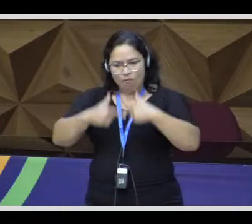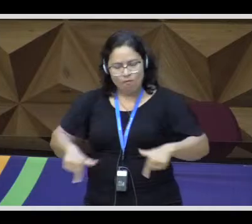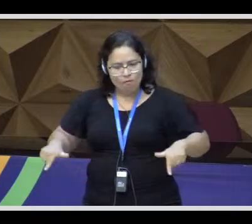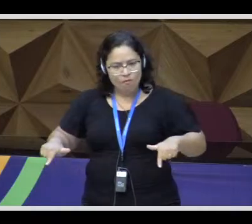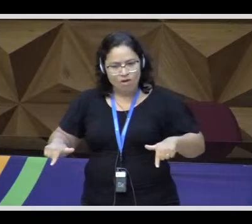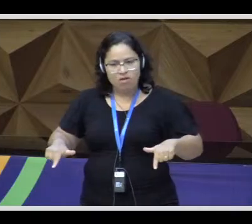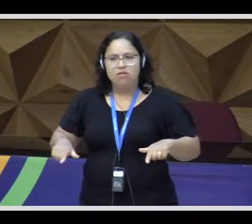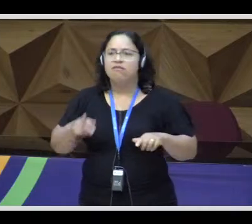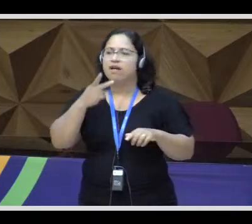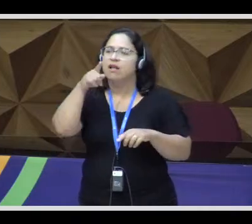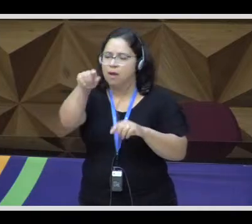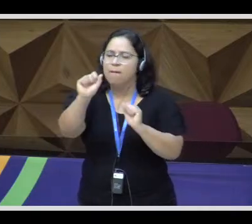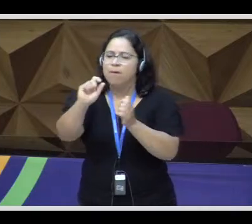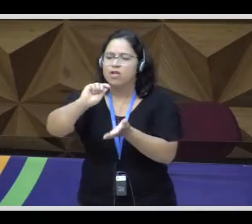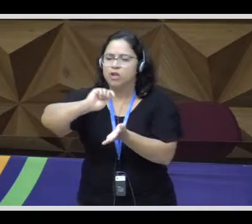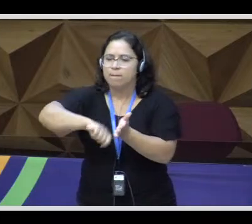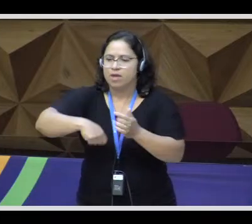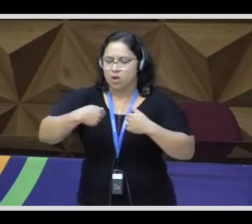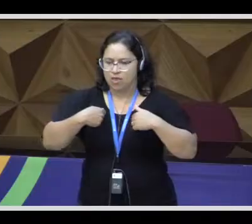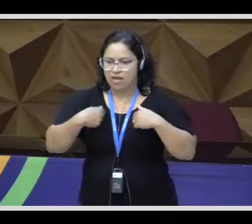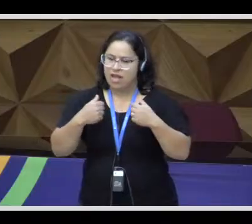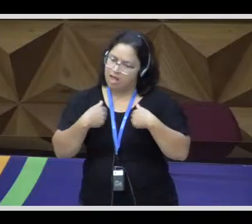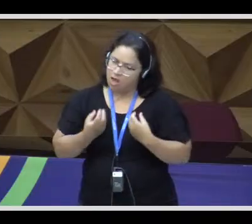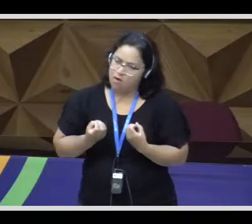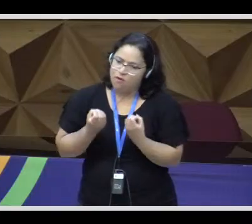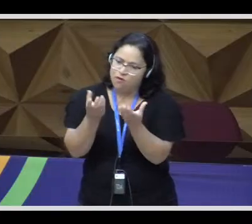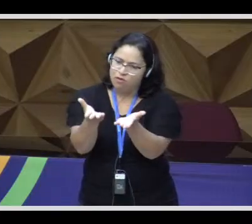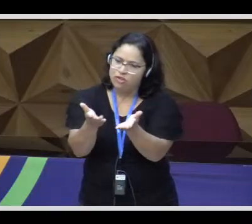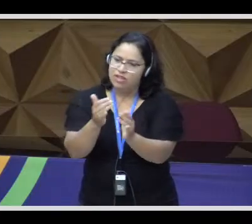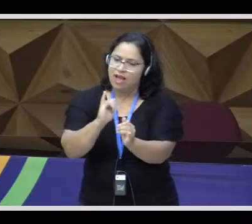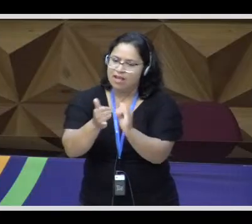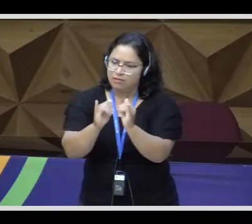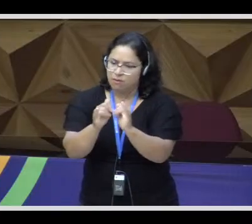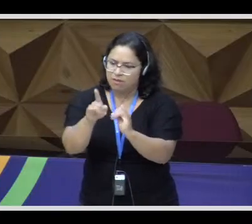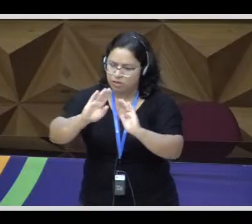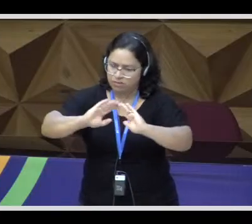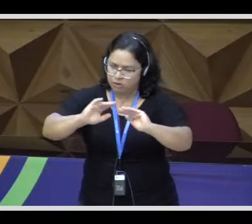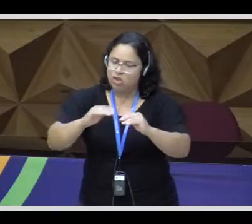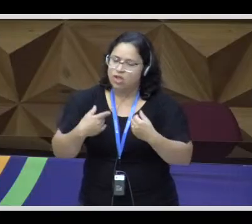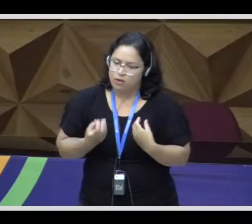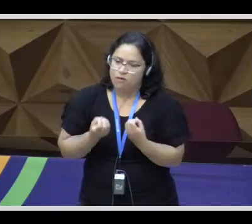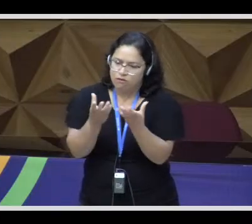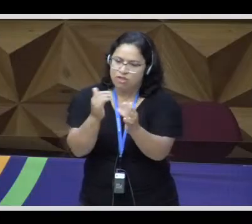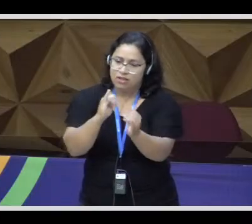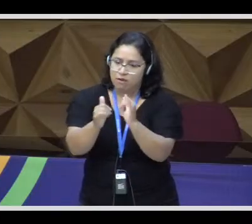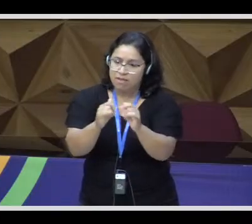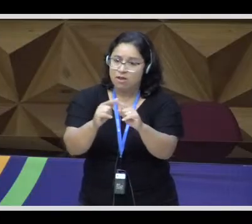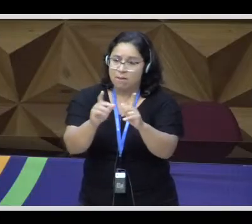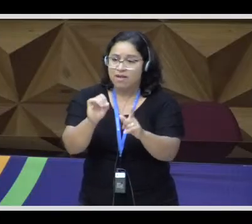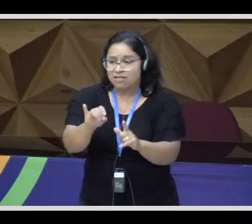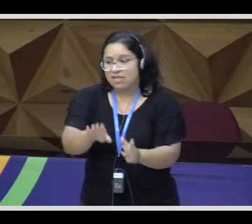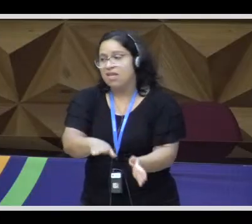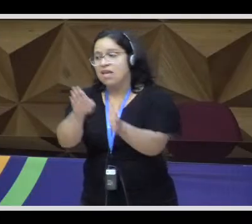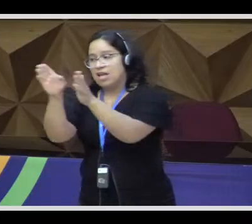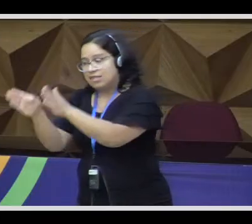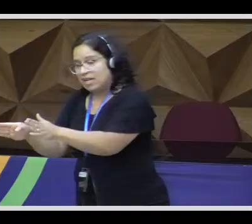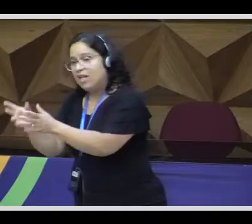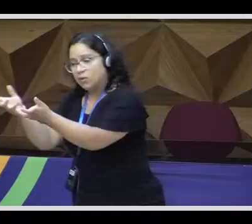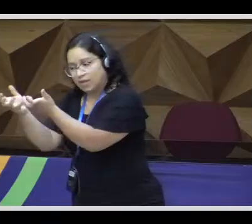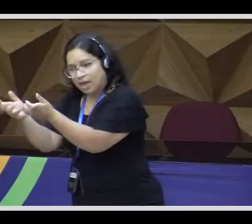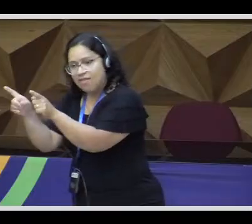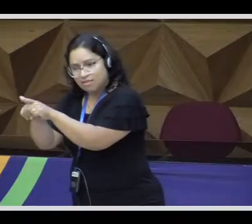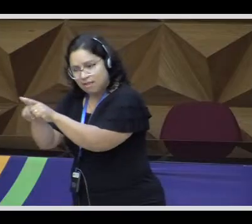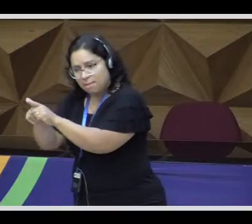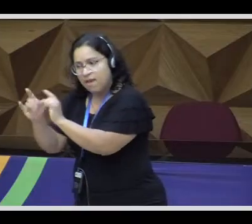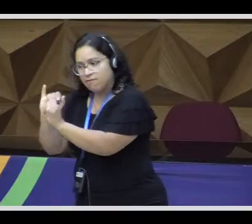me, I can give you some information, but if this side also wants the same information, I'm going to sell to